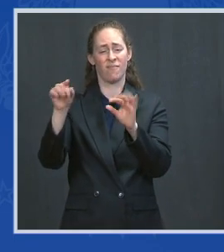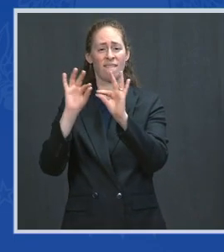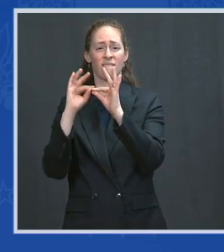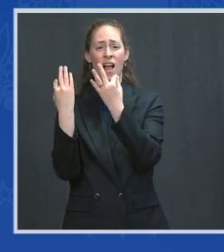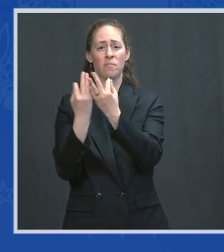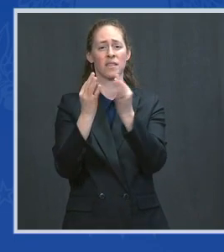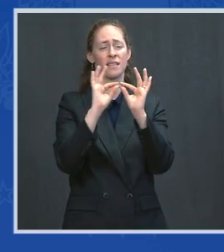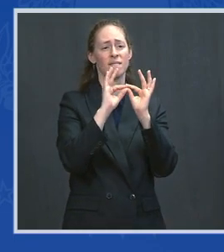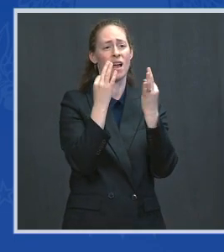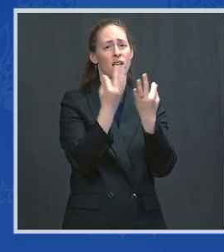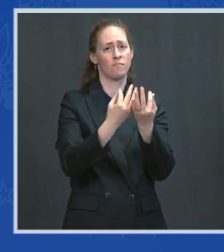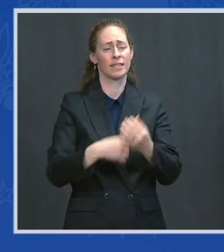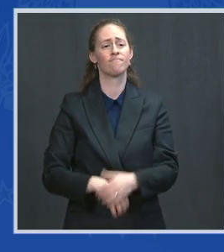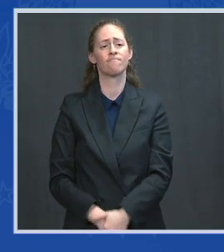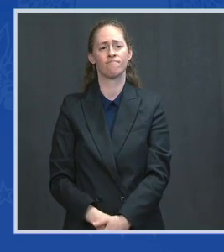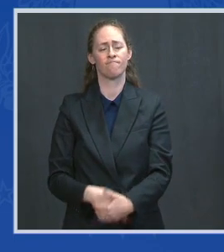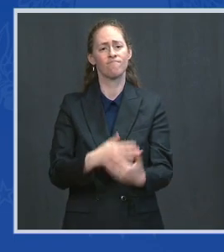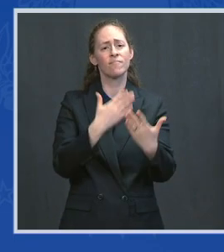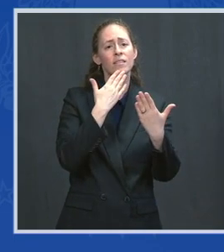I want to thank you for being here,